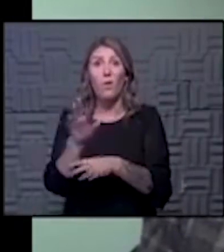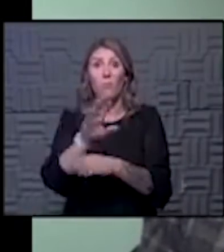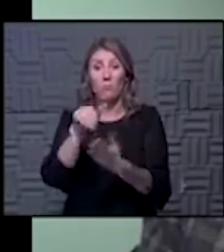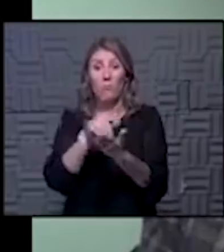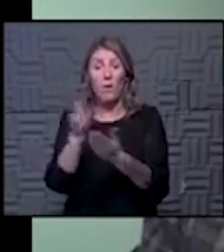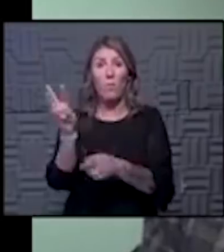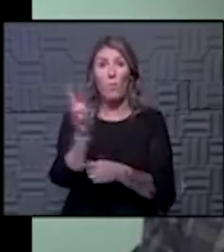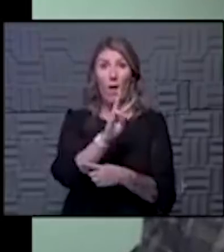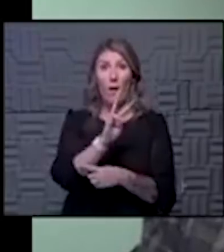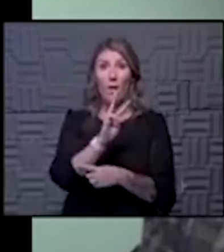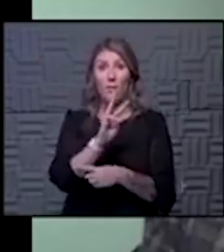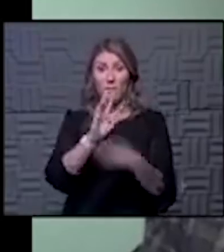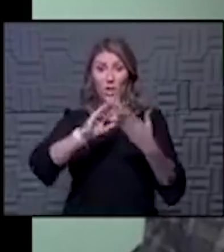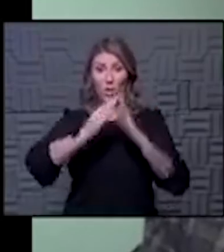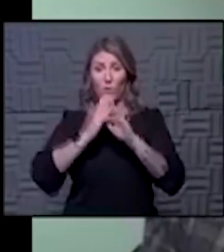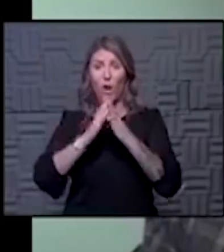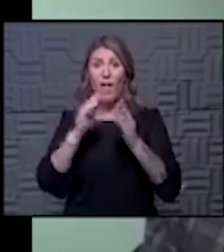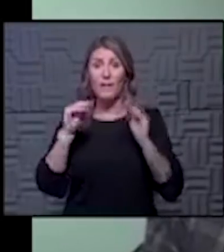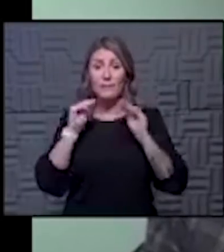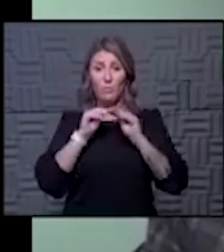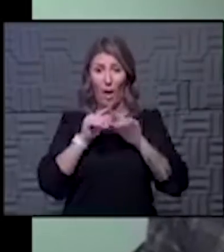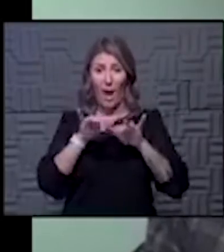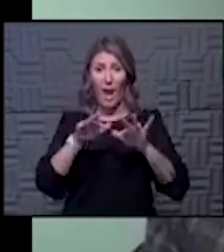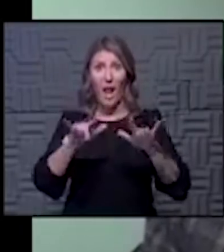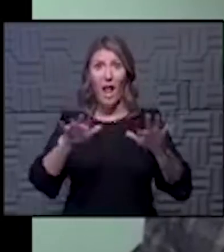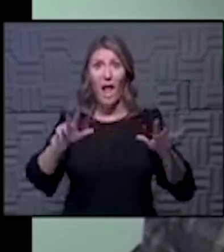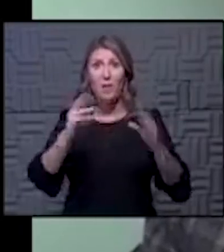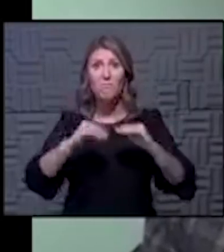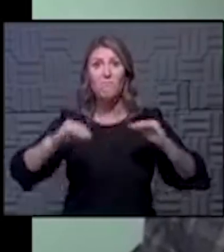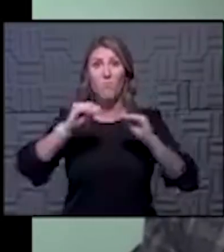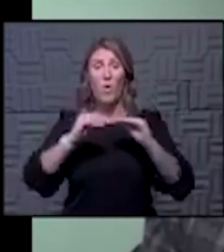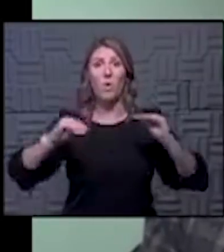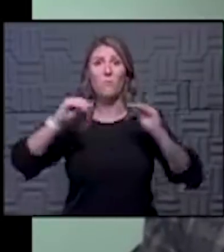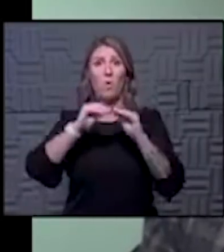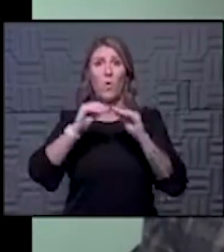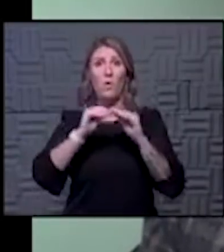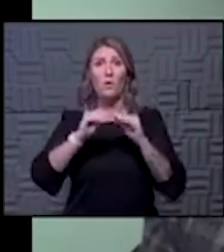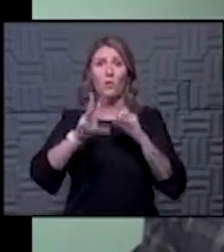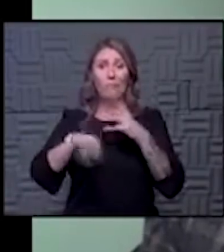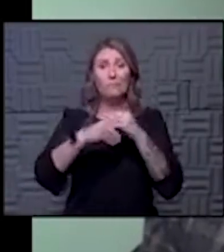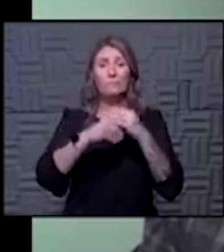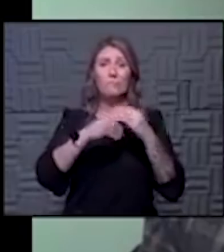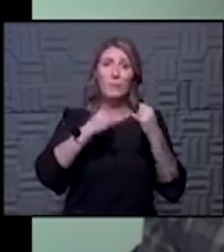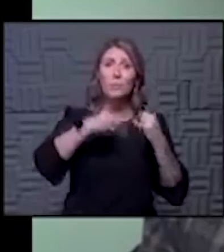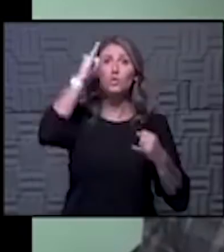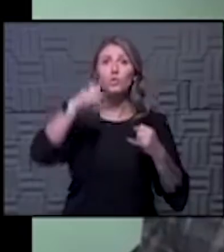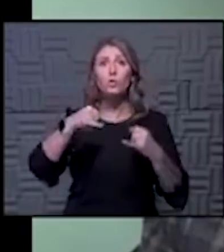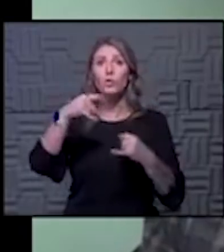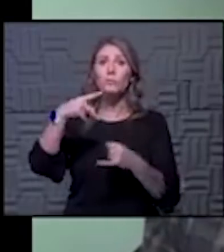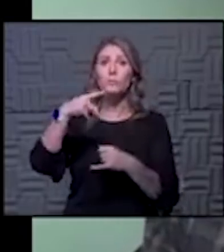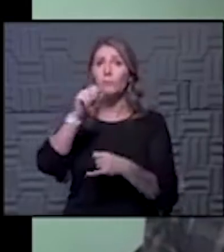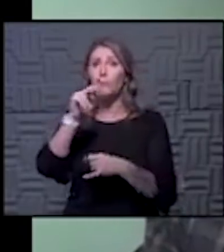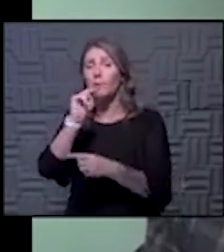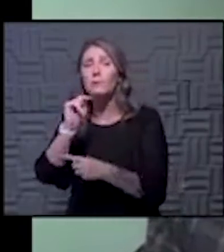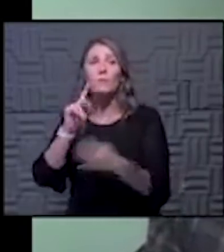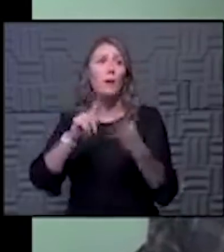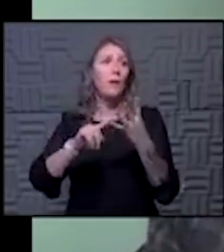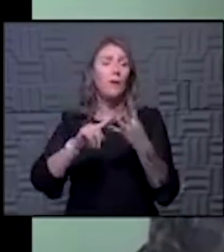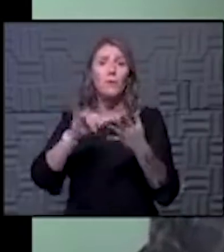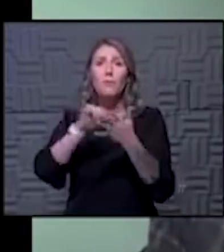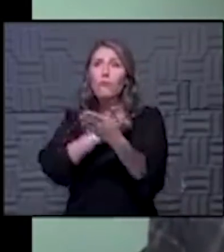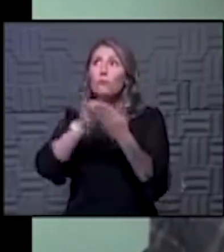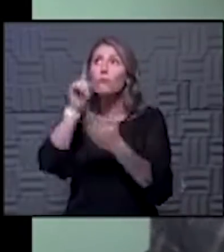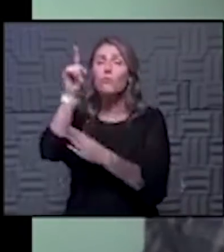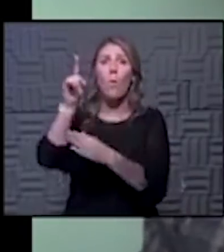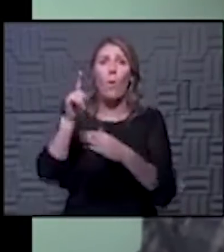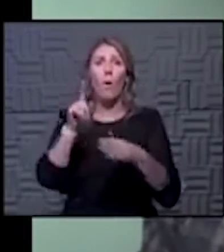communities all across, and it's spreading more and more. And there's another surge now in Pennsylvania and New York and out west, and Seattle's experiencing it again. I